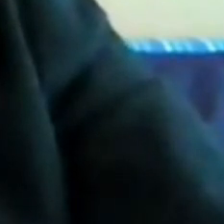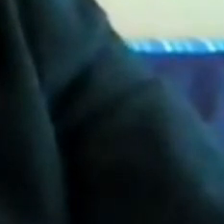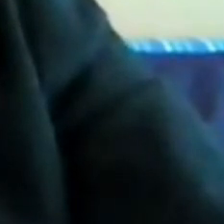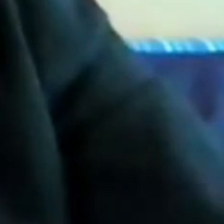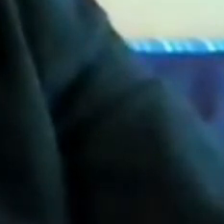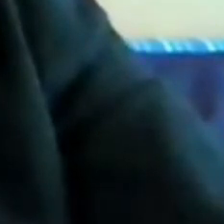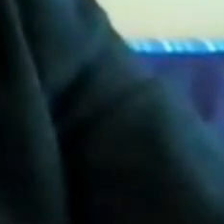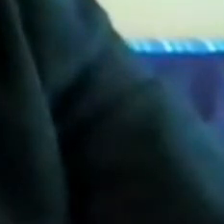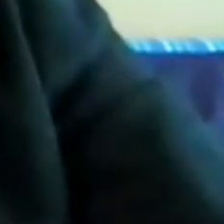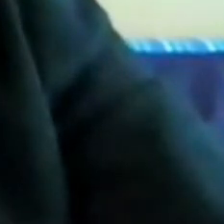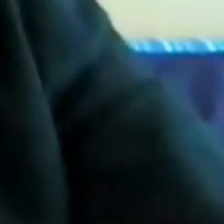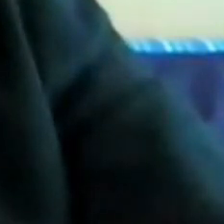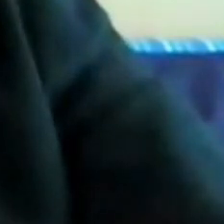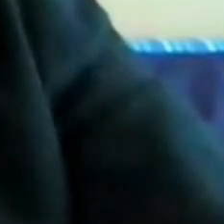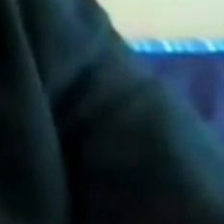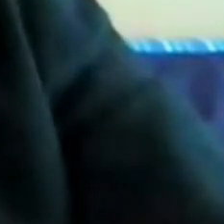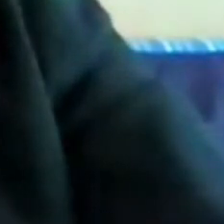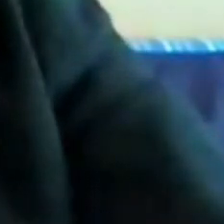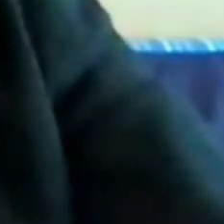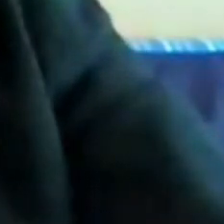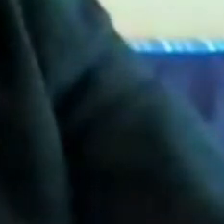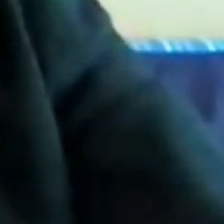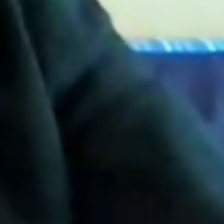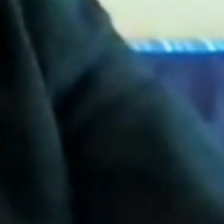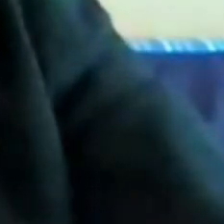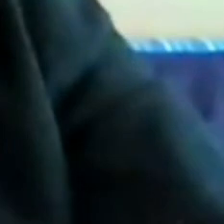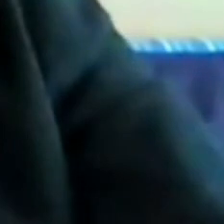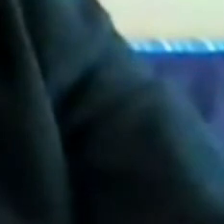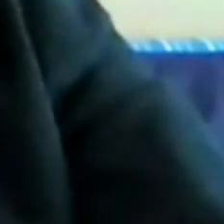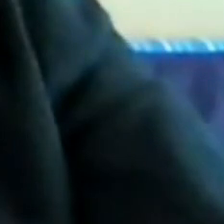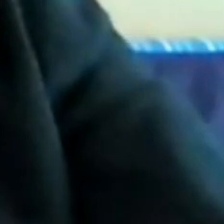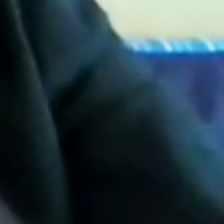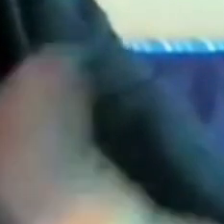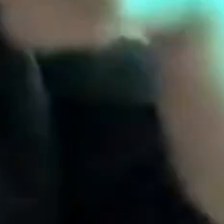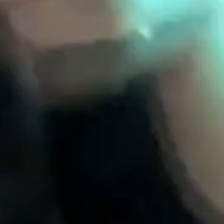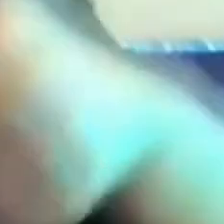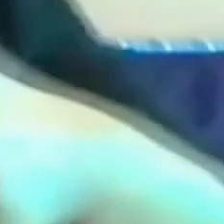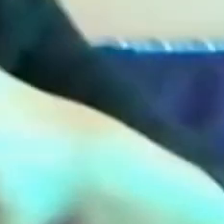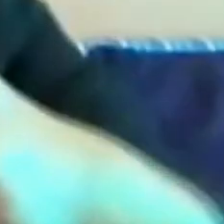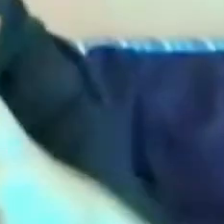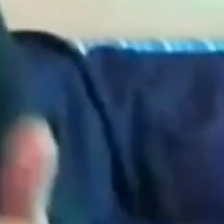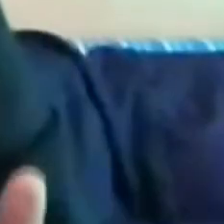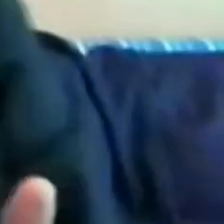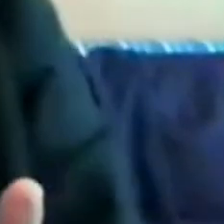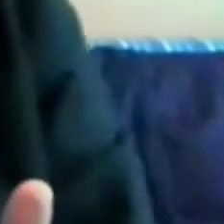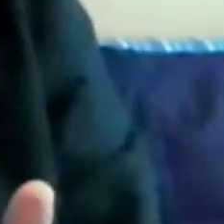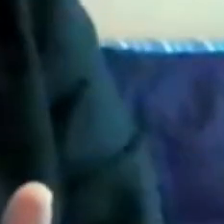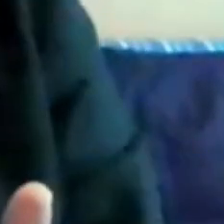Yes, you can proceed, Honorable Bruggen.